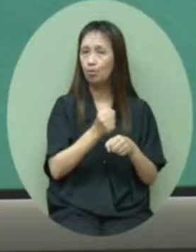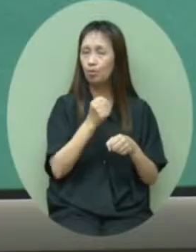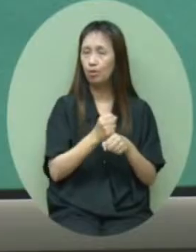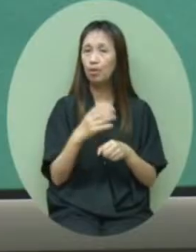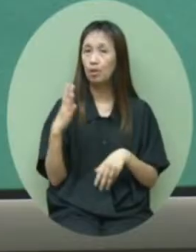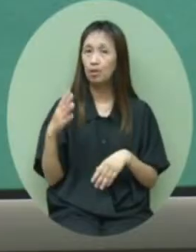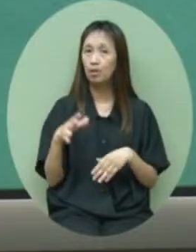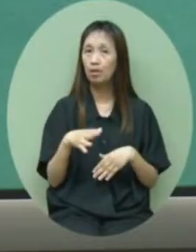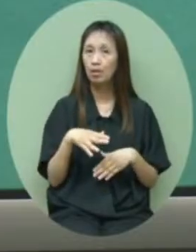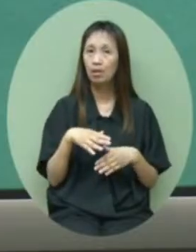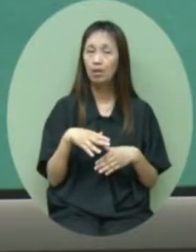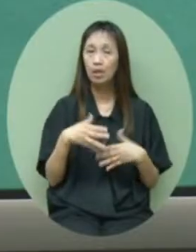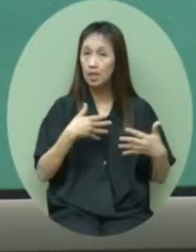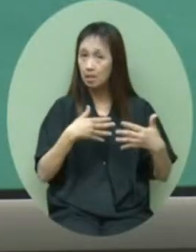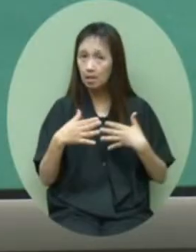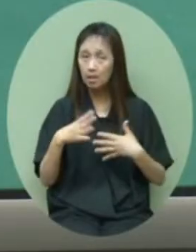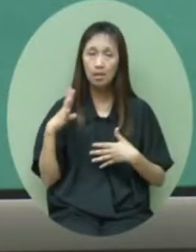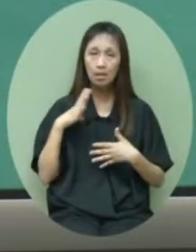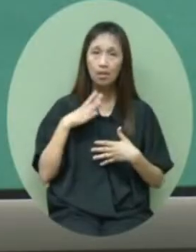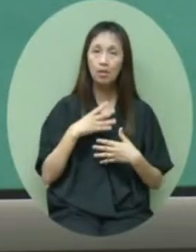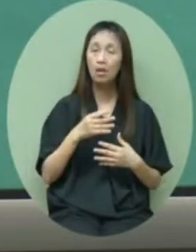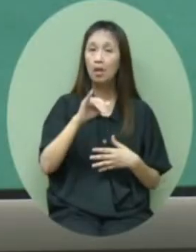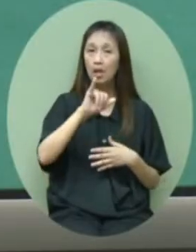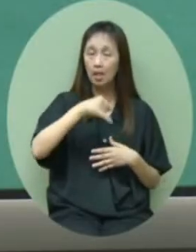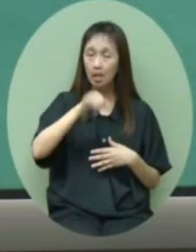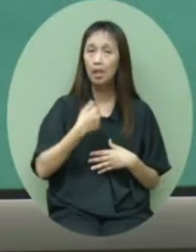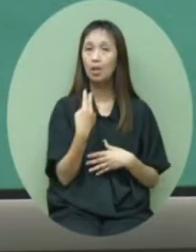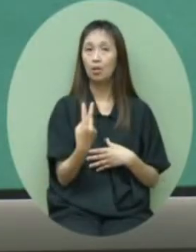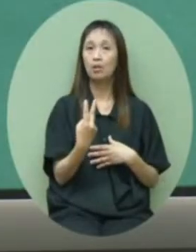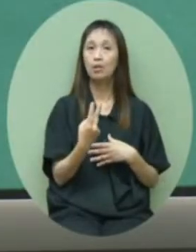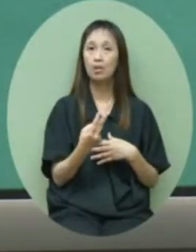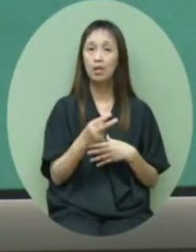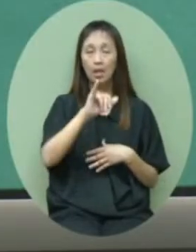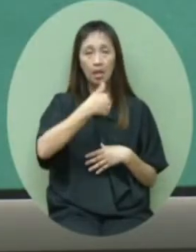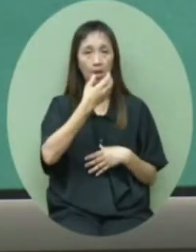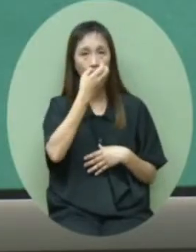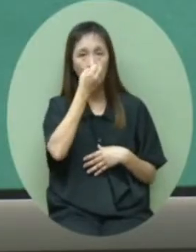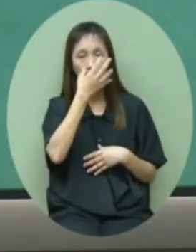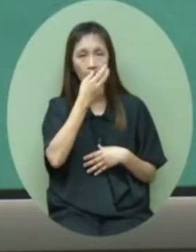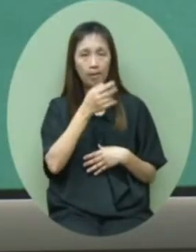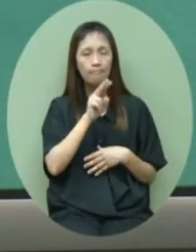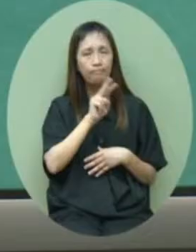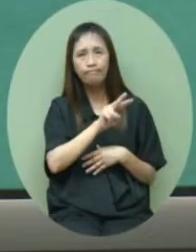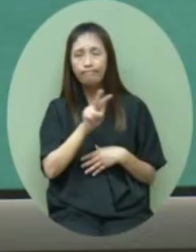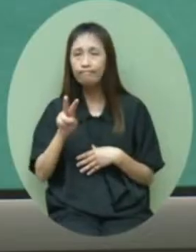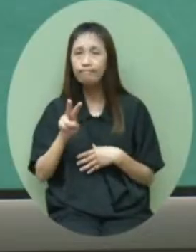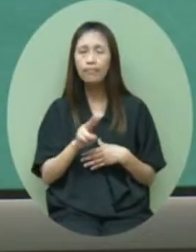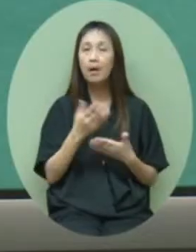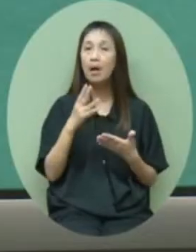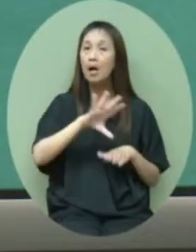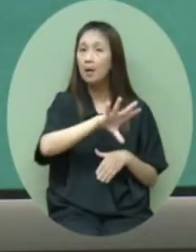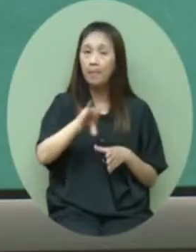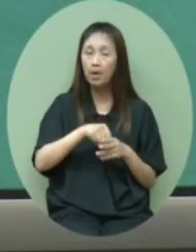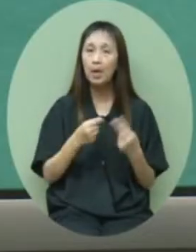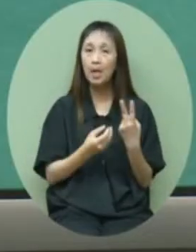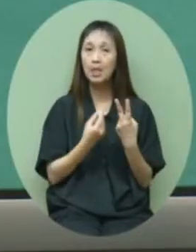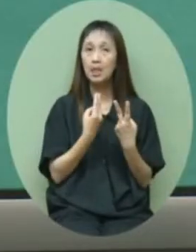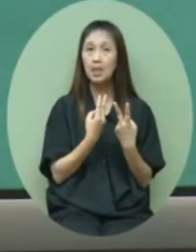attaches great importance to getting a clear understanding of the situation in Hong Kong. So